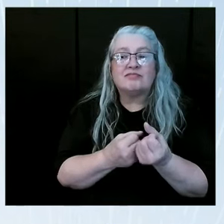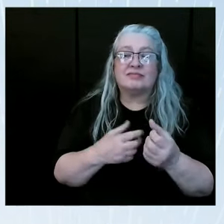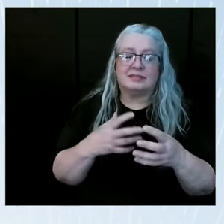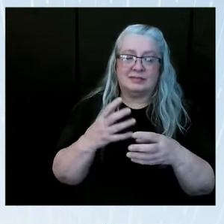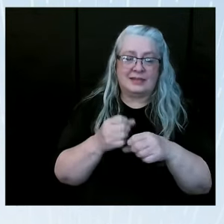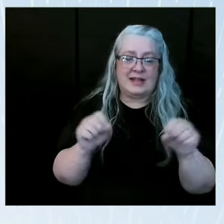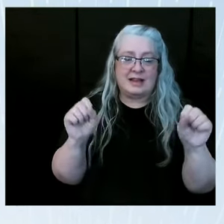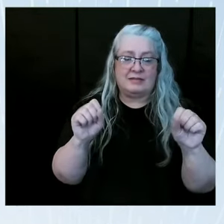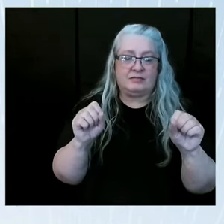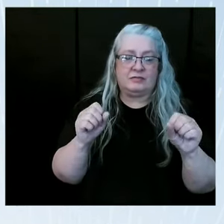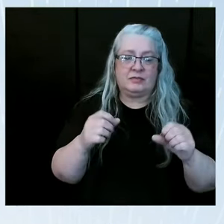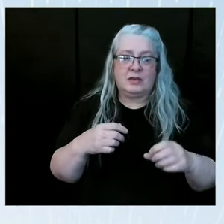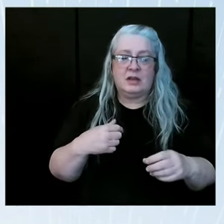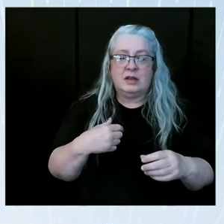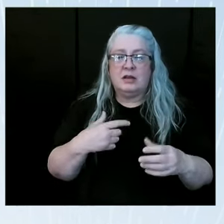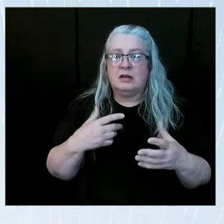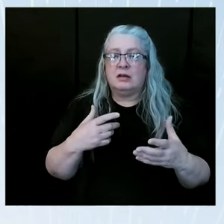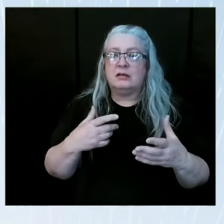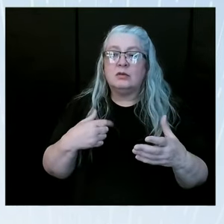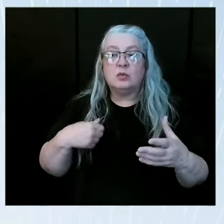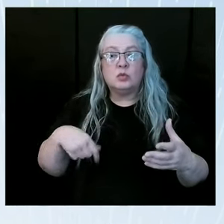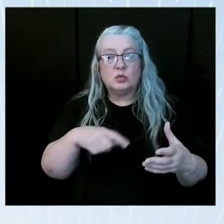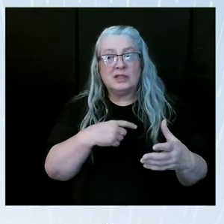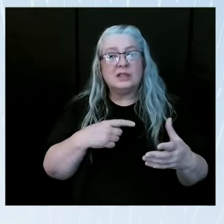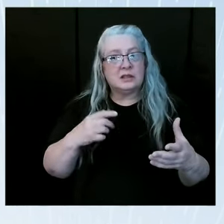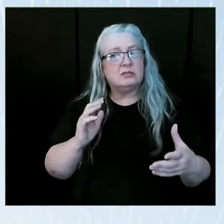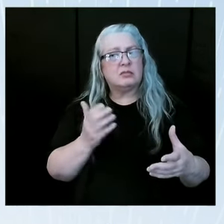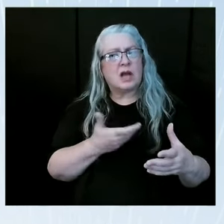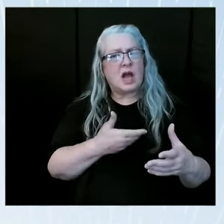efforts. I am honored to be here today.